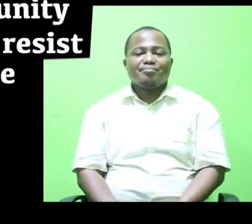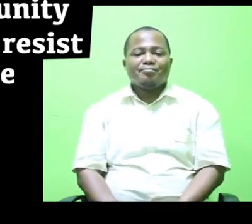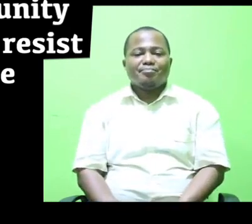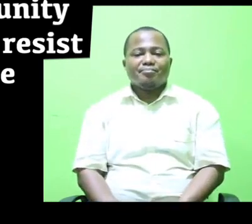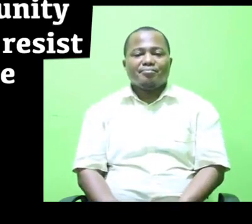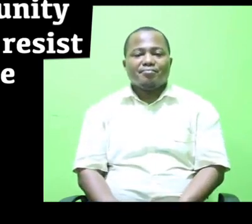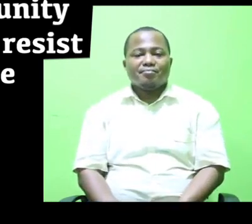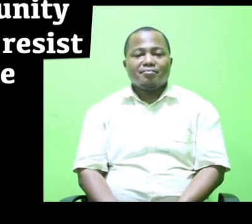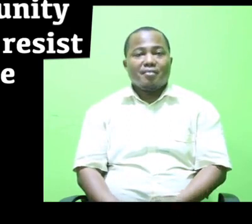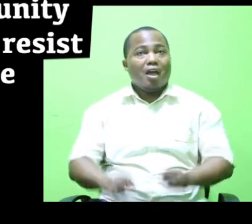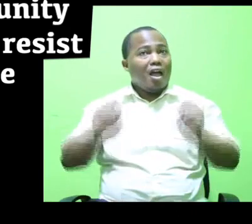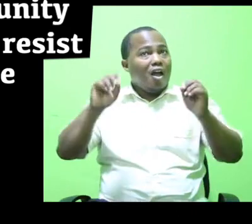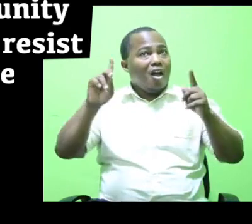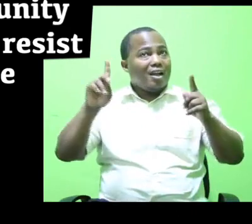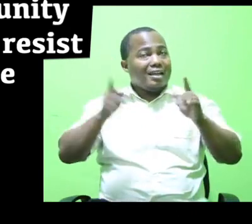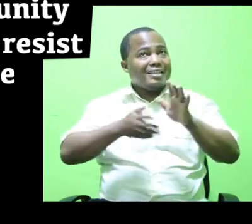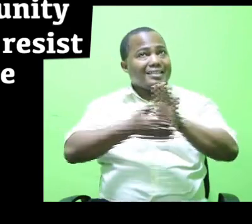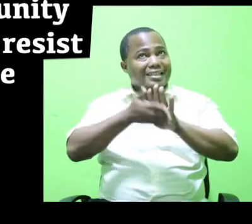Let's start